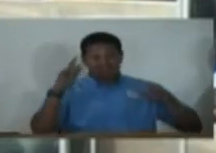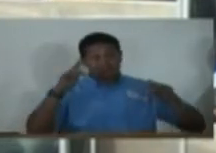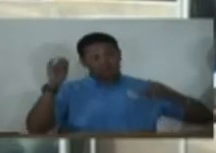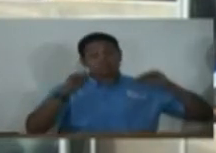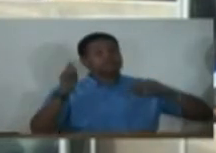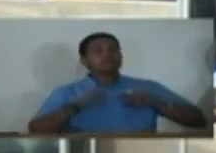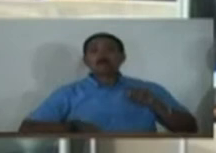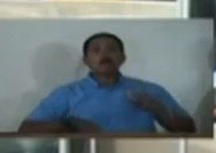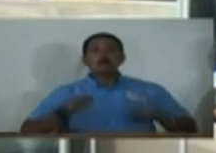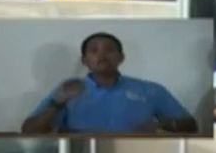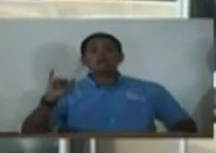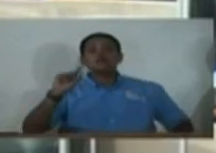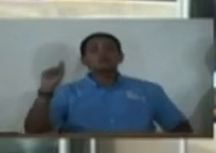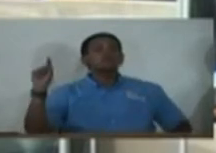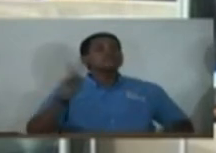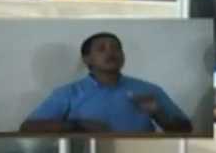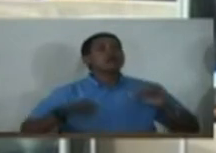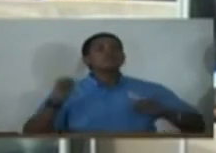In